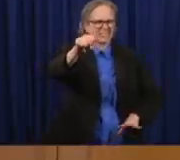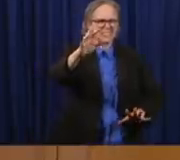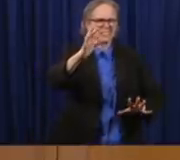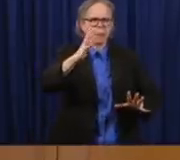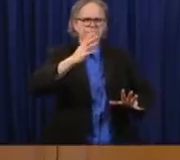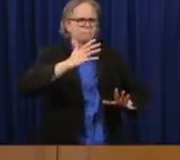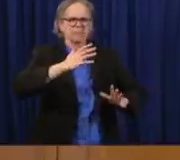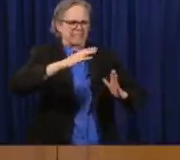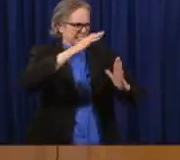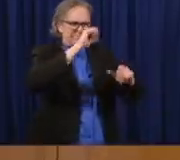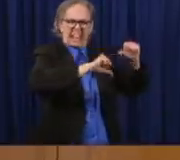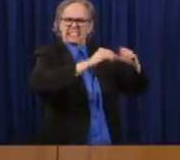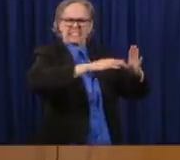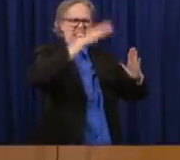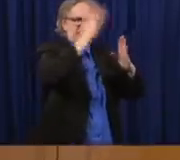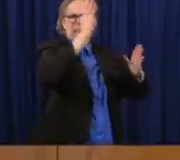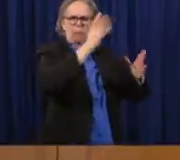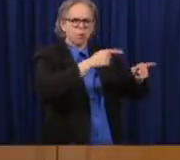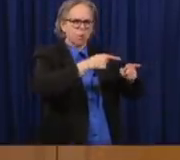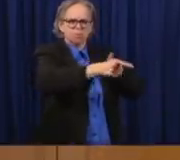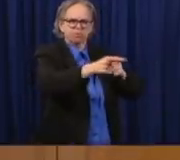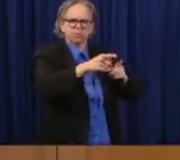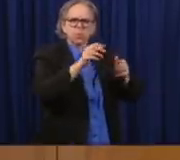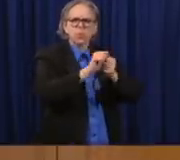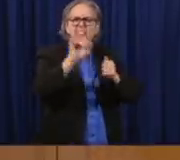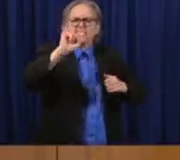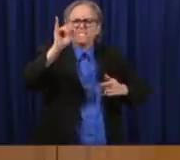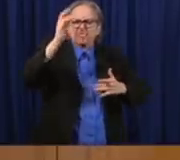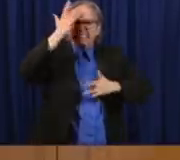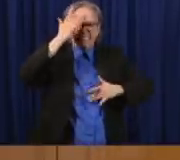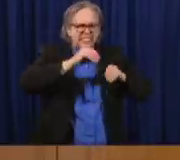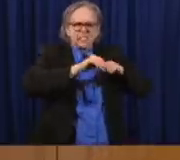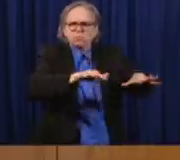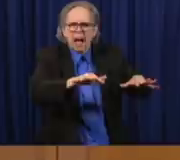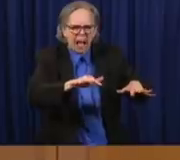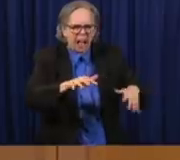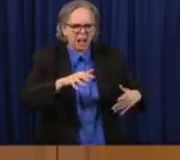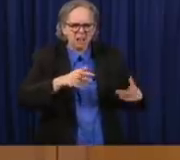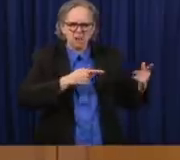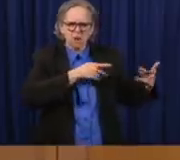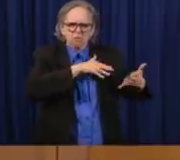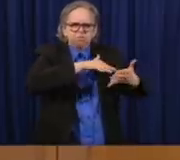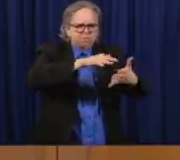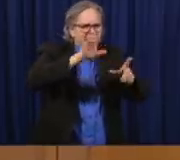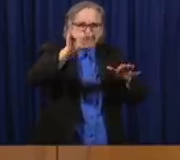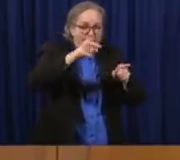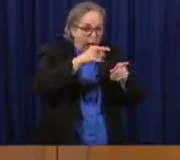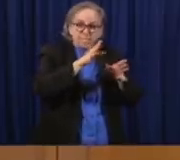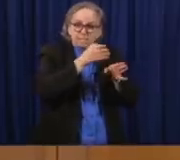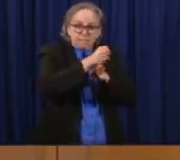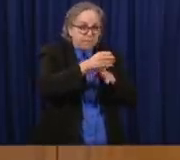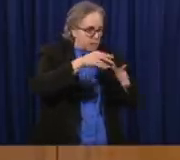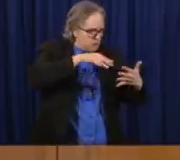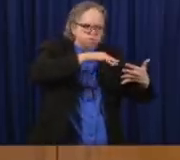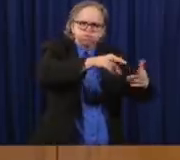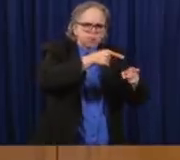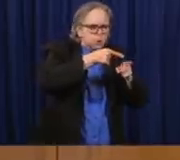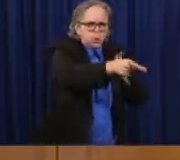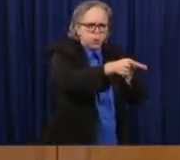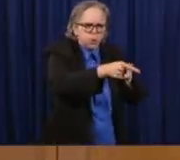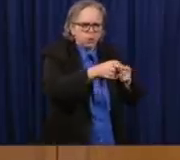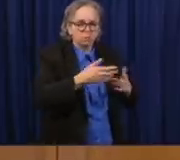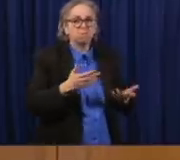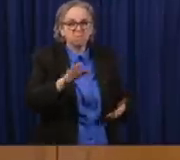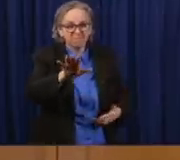with their counterparts around the world. So this is a specialty area, and it's something we do surprisingly